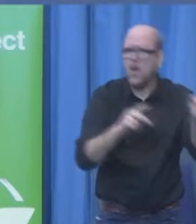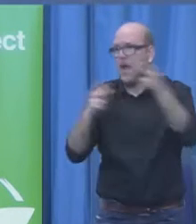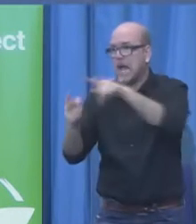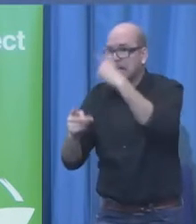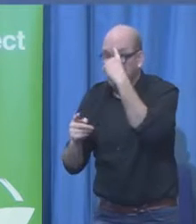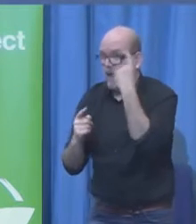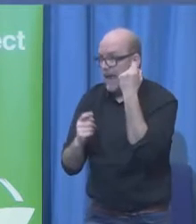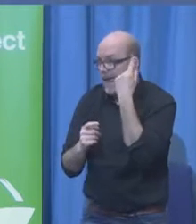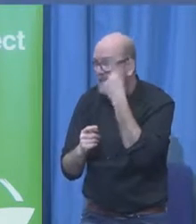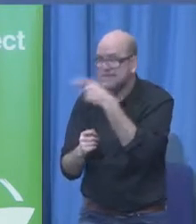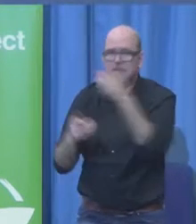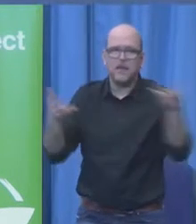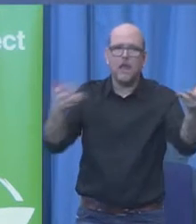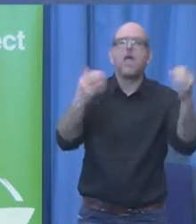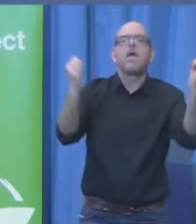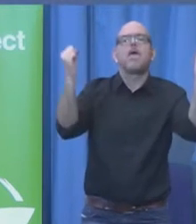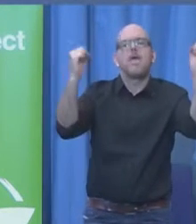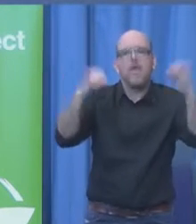50%